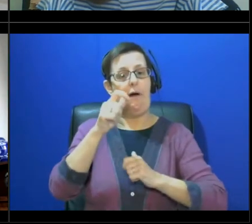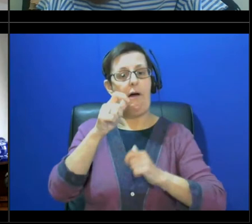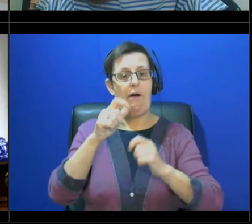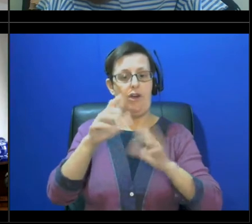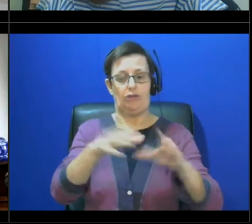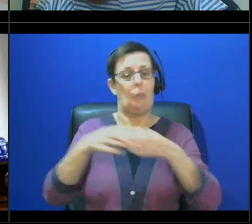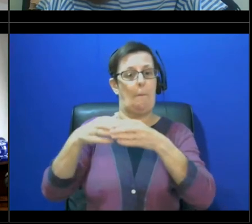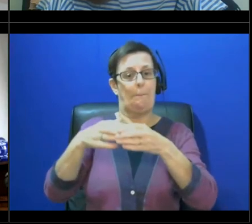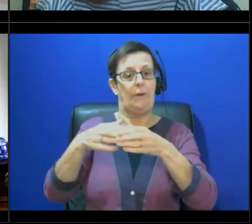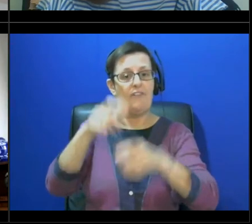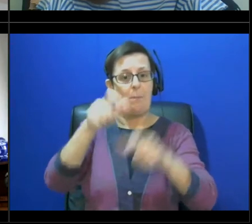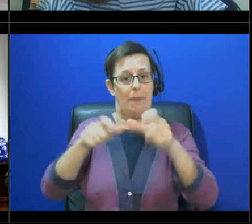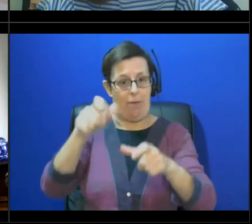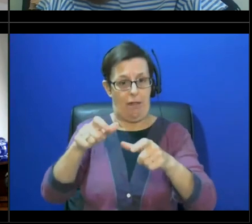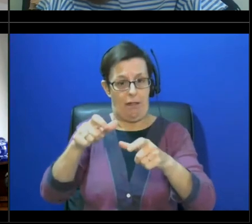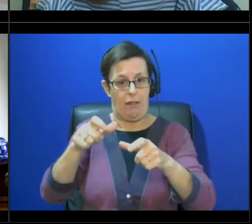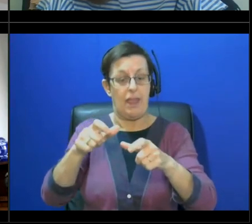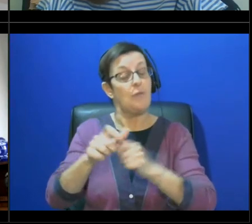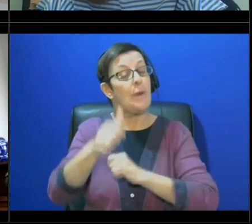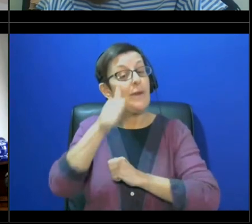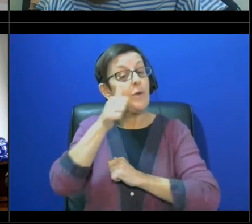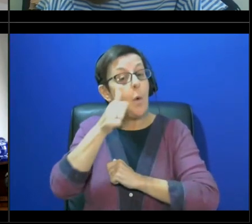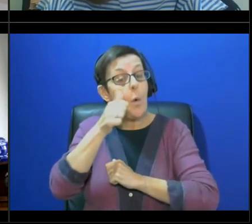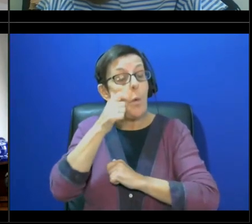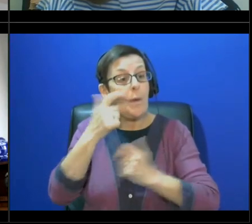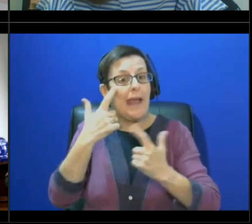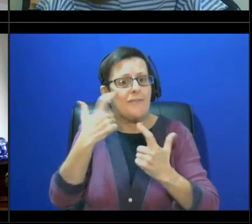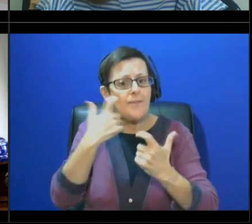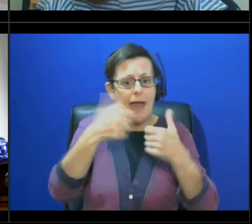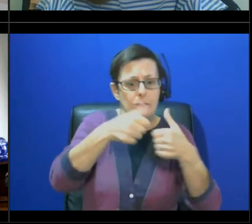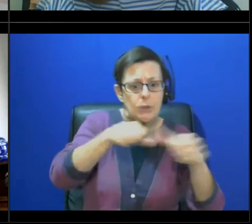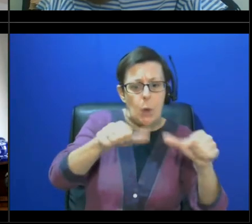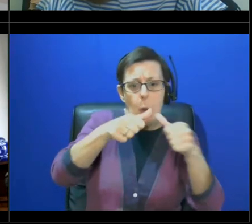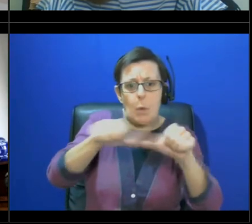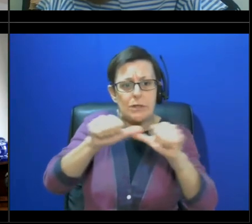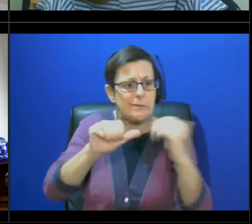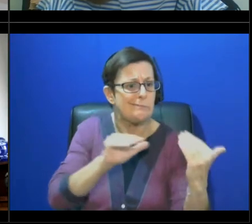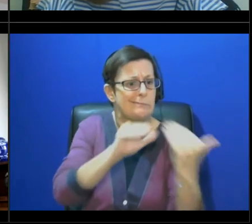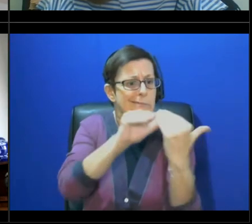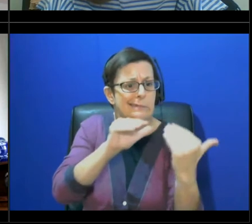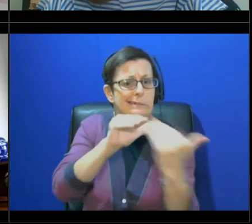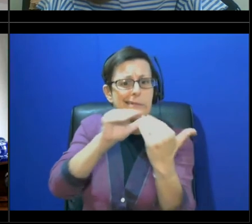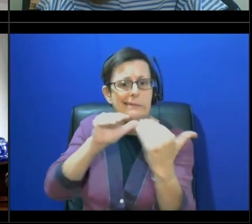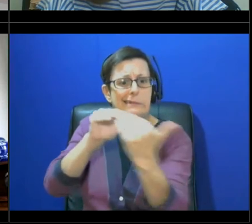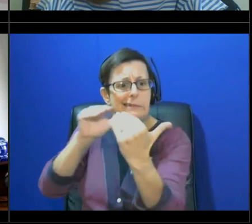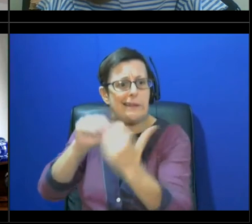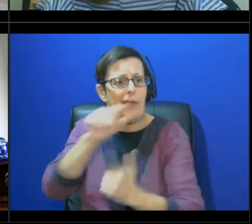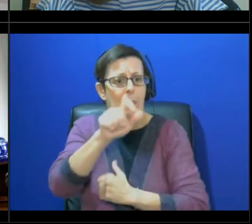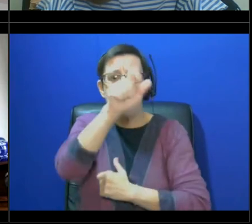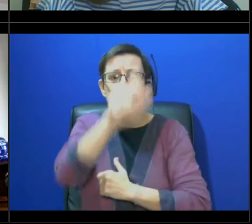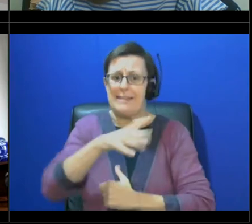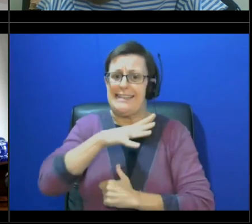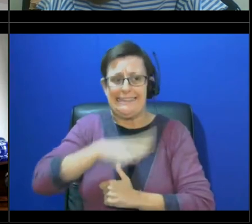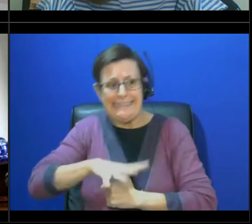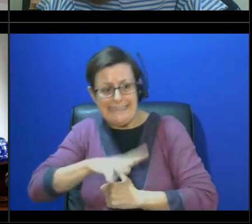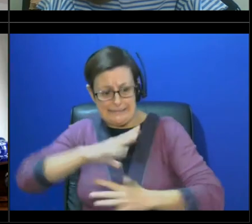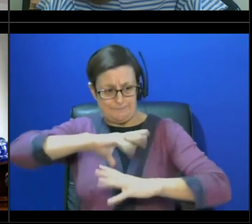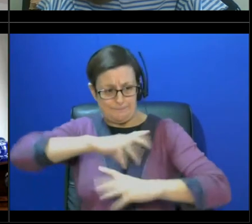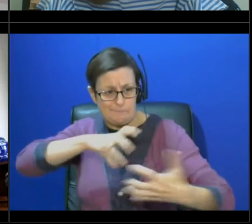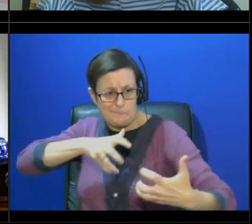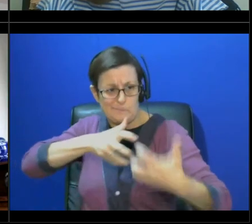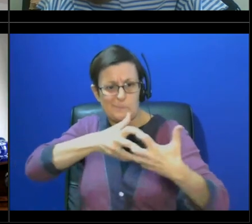people, it means that we can find solutions that are more helpful, and hopefully by having